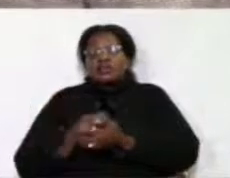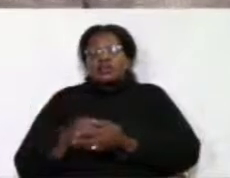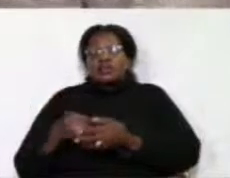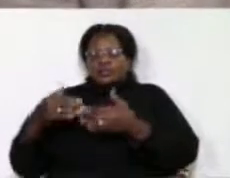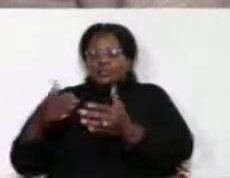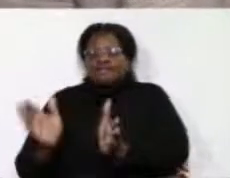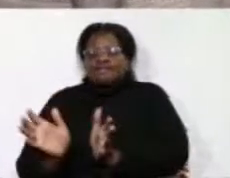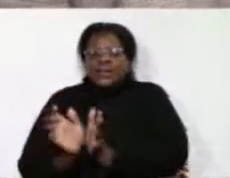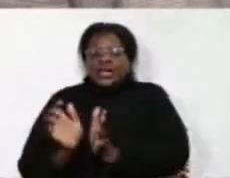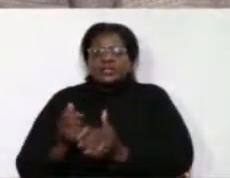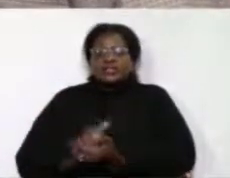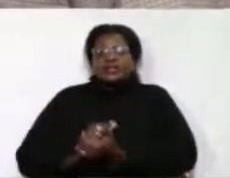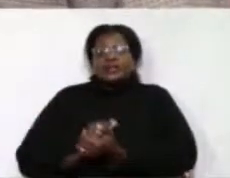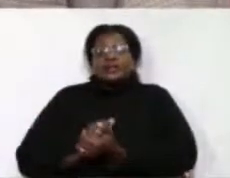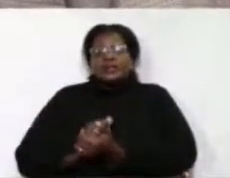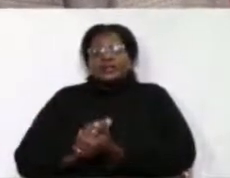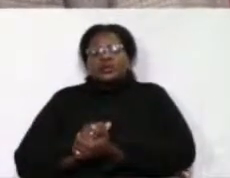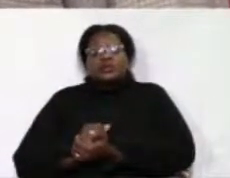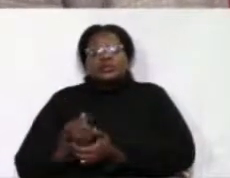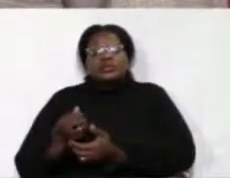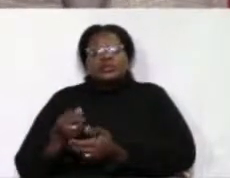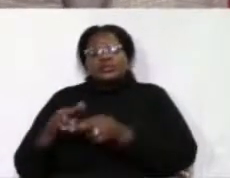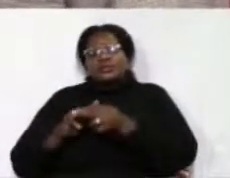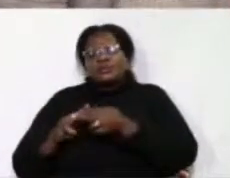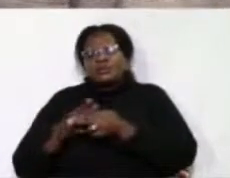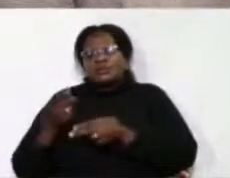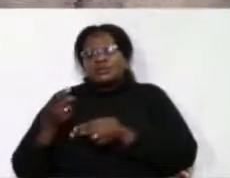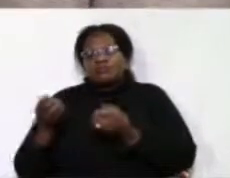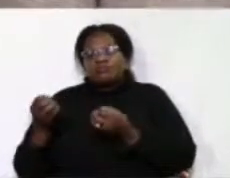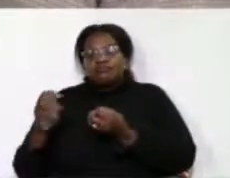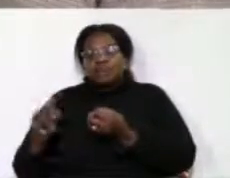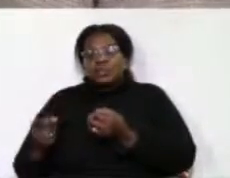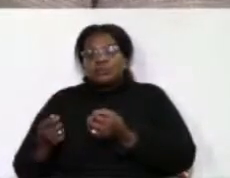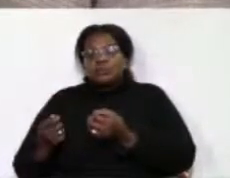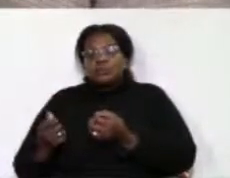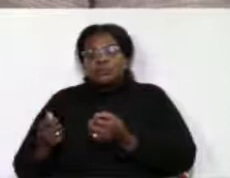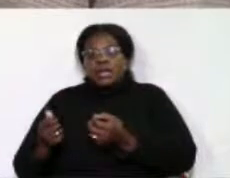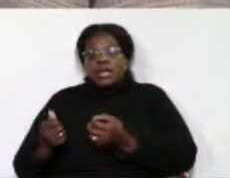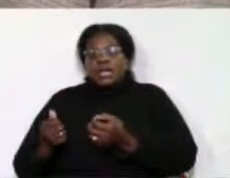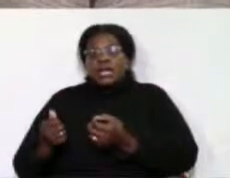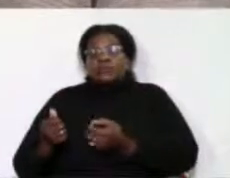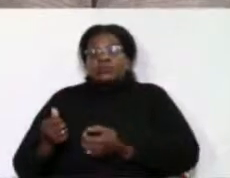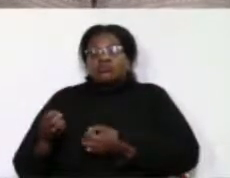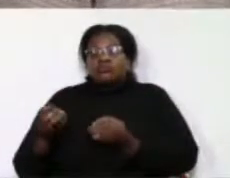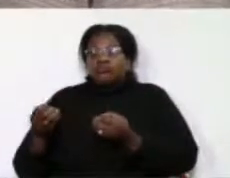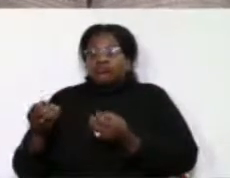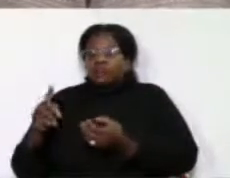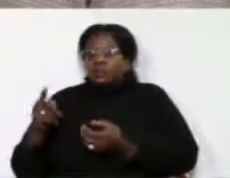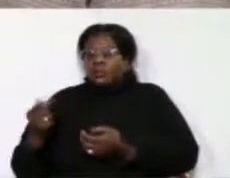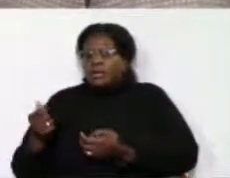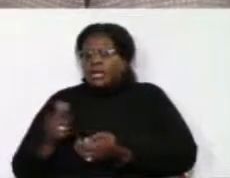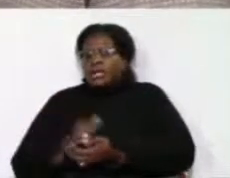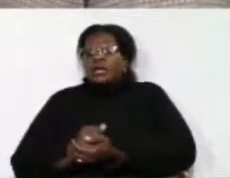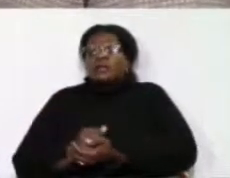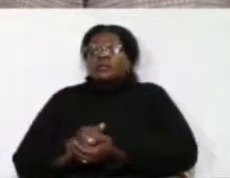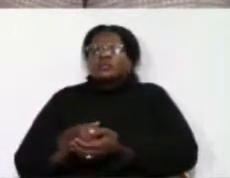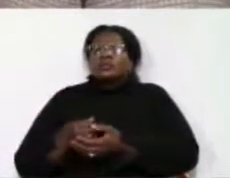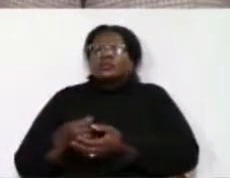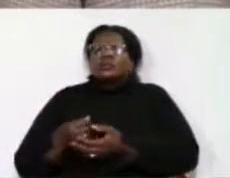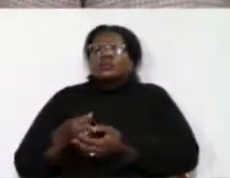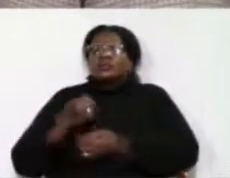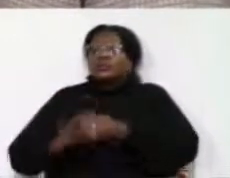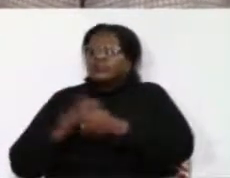everything. It's worth a lot of money. That's $200,000. Yeah. But over a period of 4 or 5 years, you're going to have